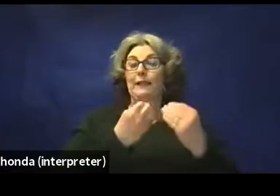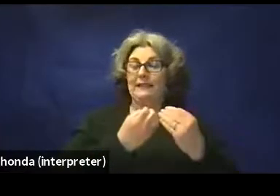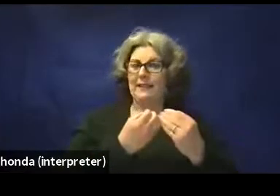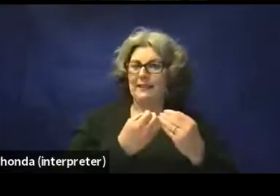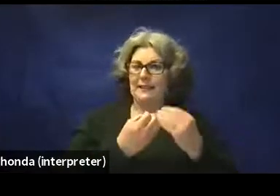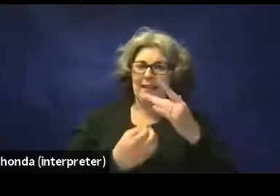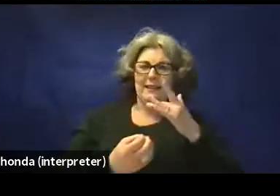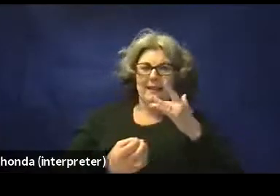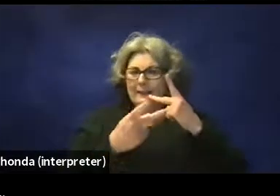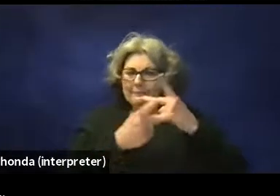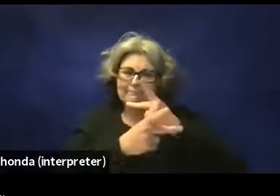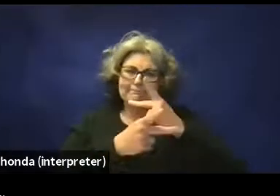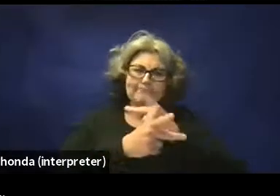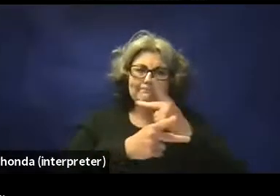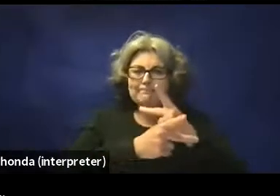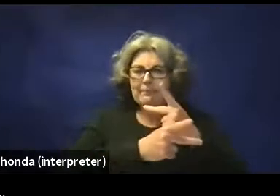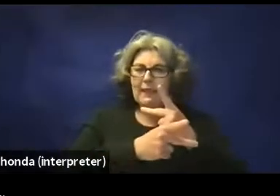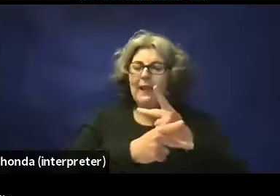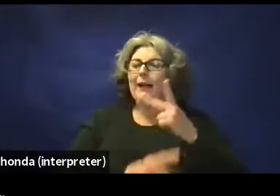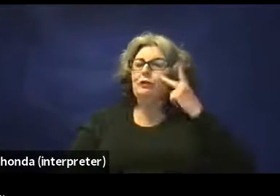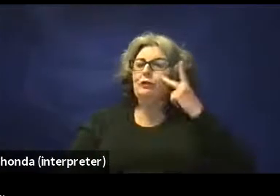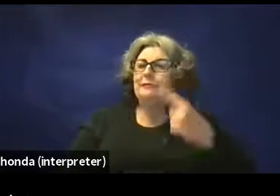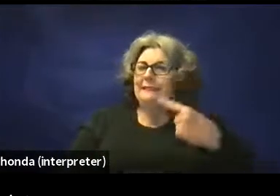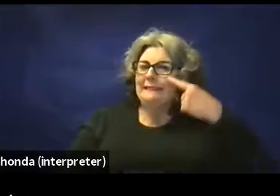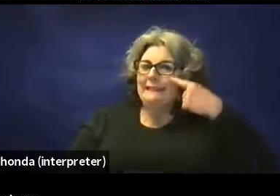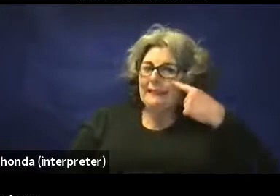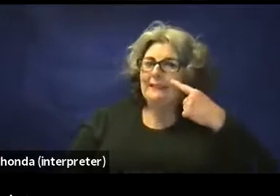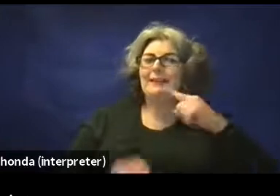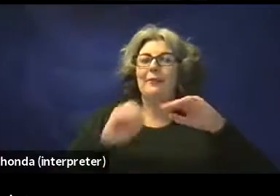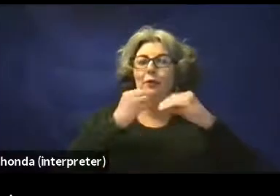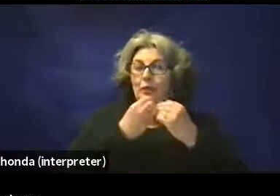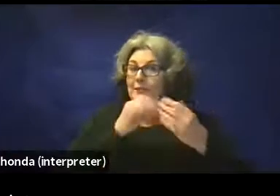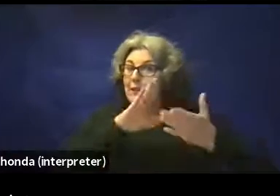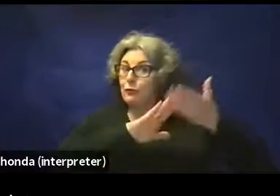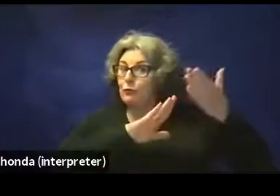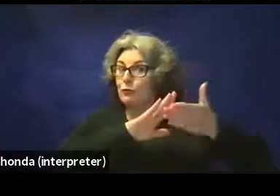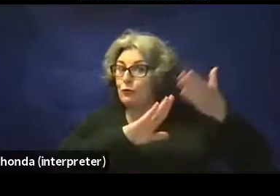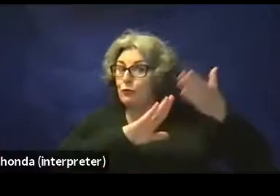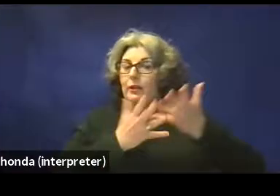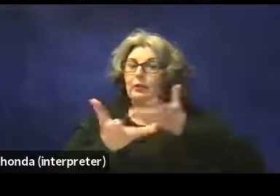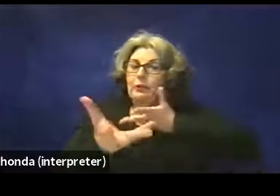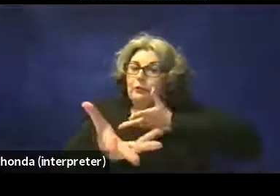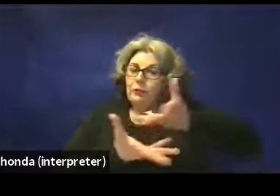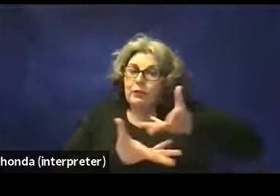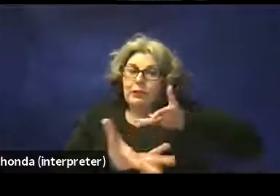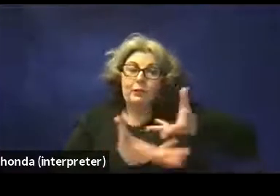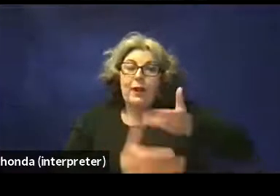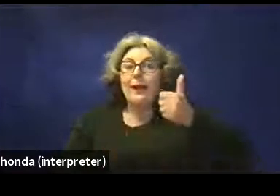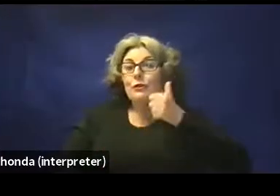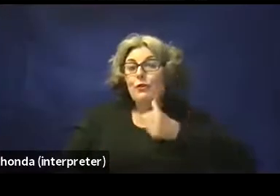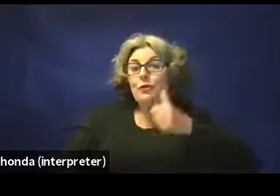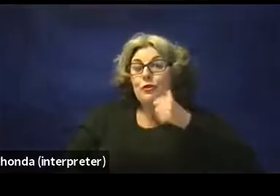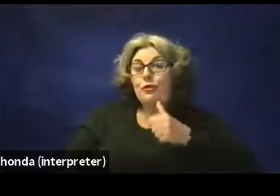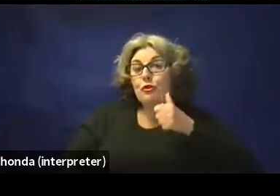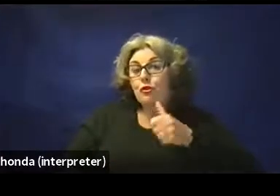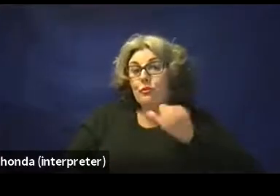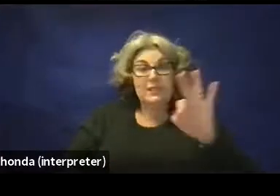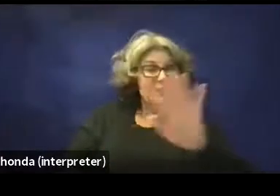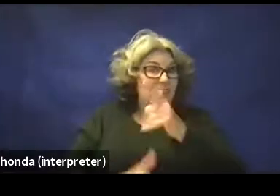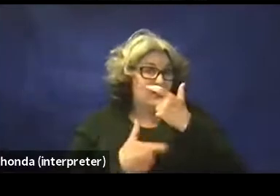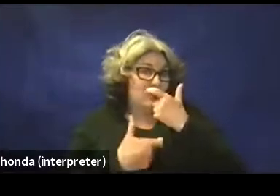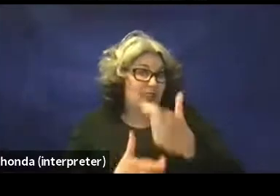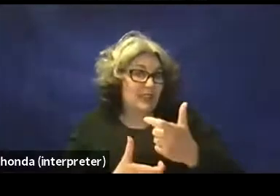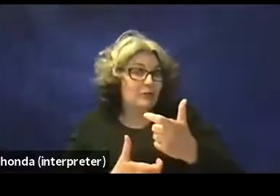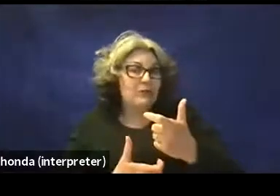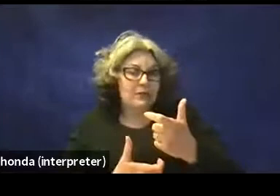find a way in to actually see how these organizations run, to interact with the girls, potentially, if that's your